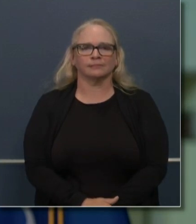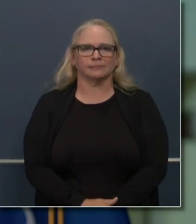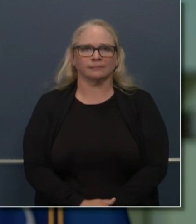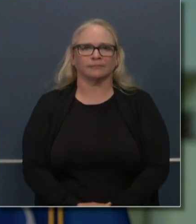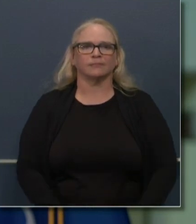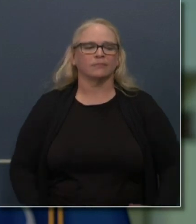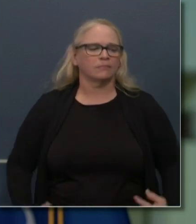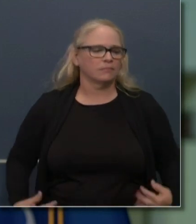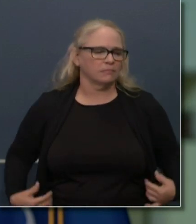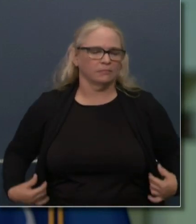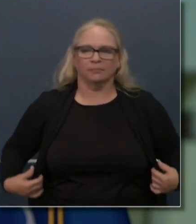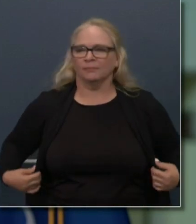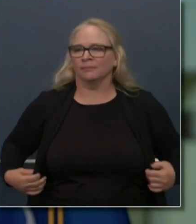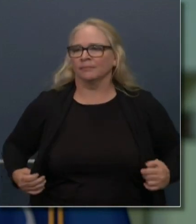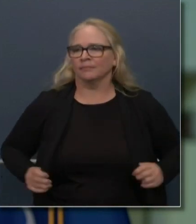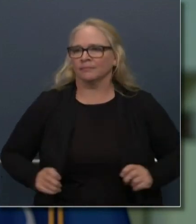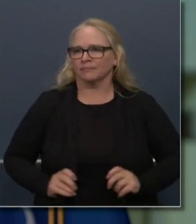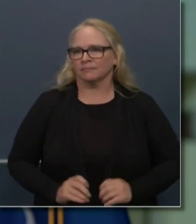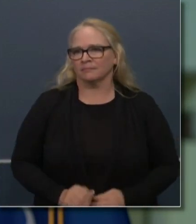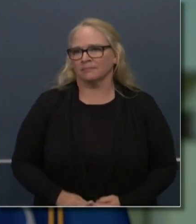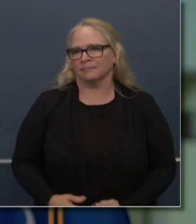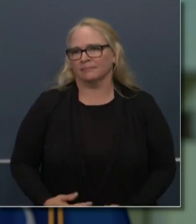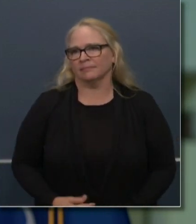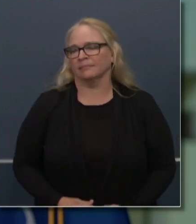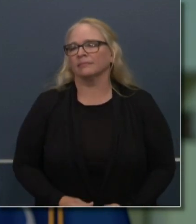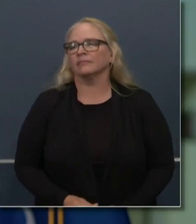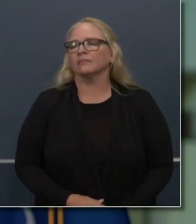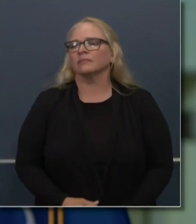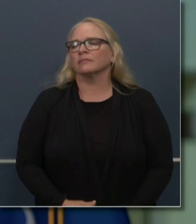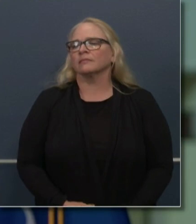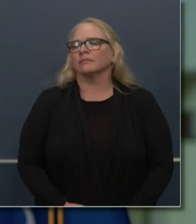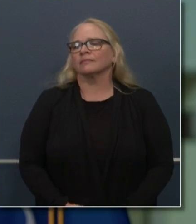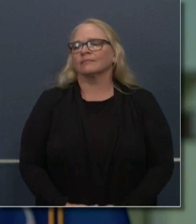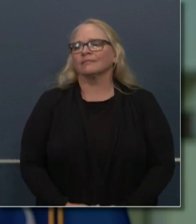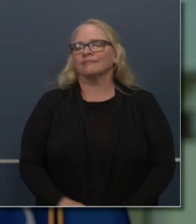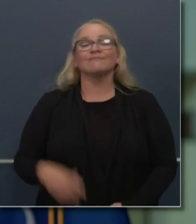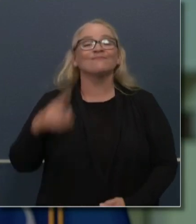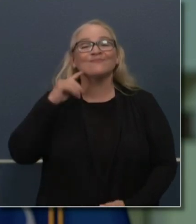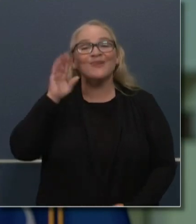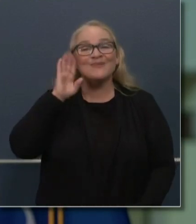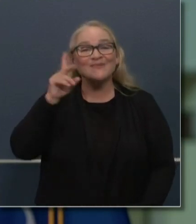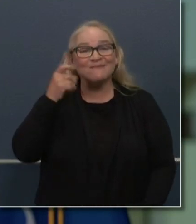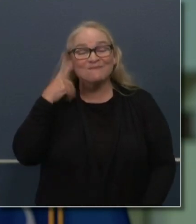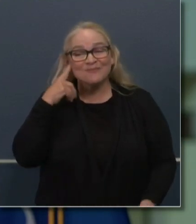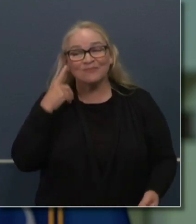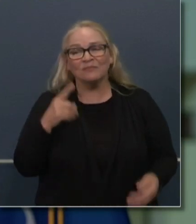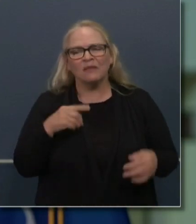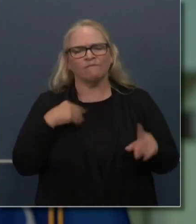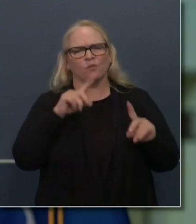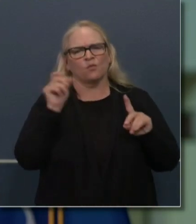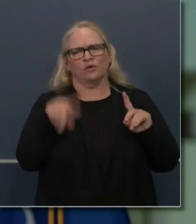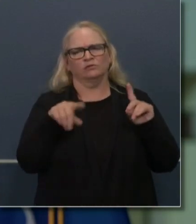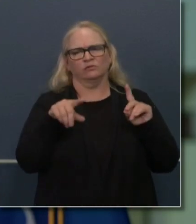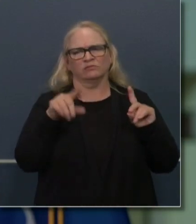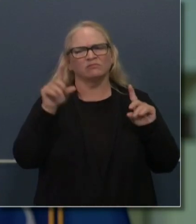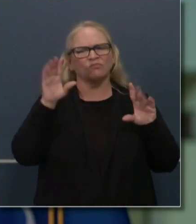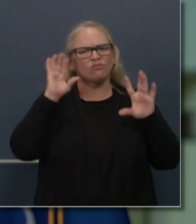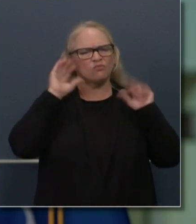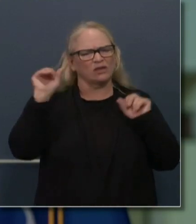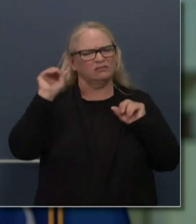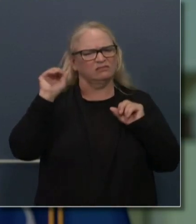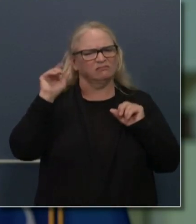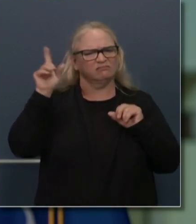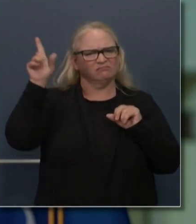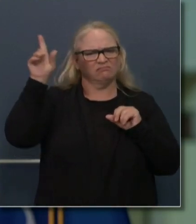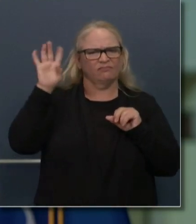Hi, Governor. I wanted to ask you about President Trump's comments today that he's interested